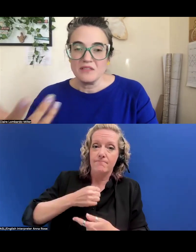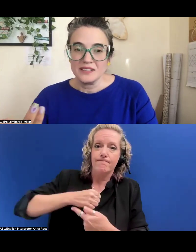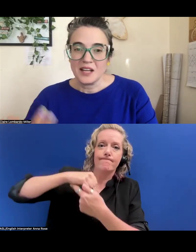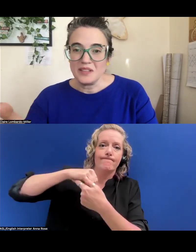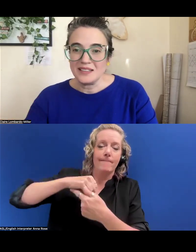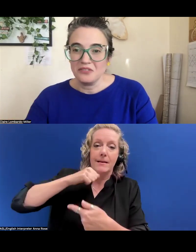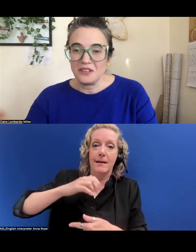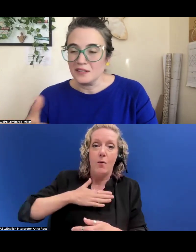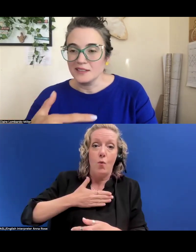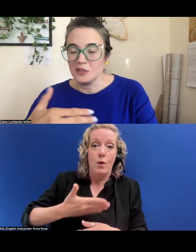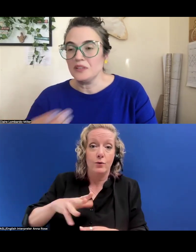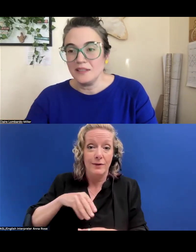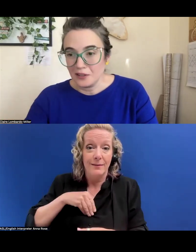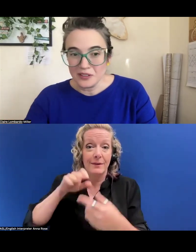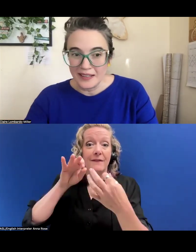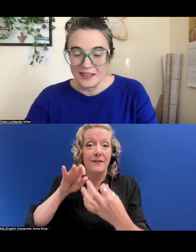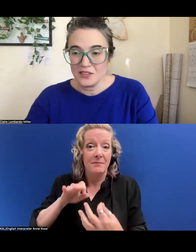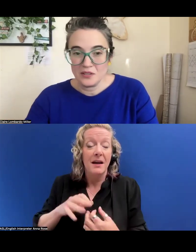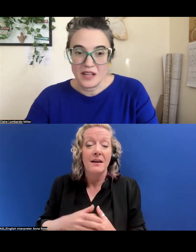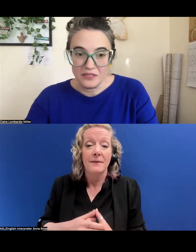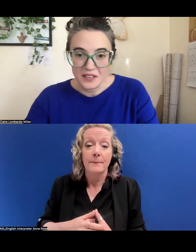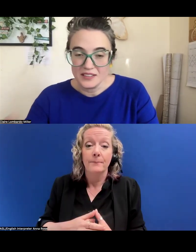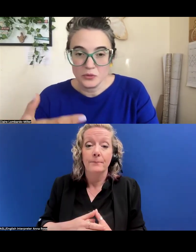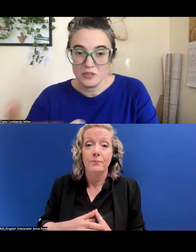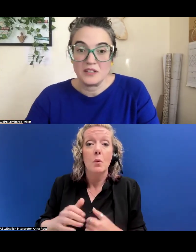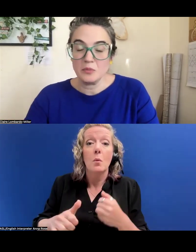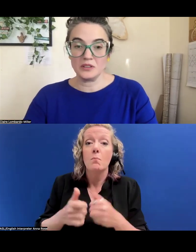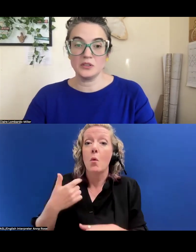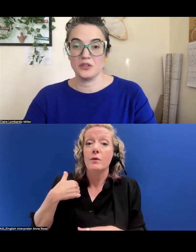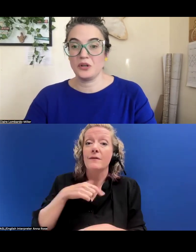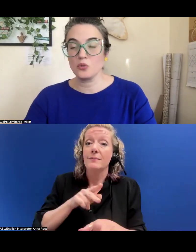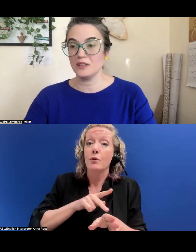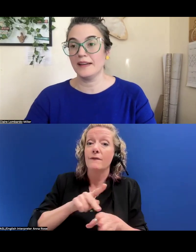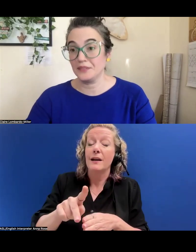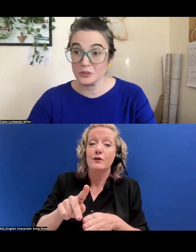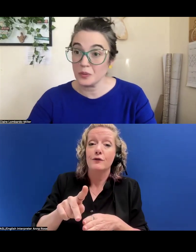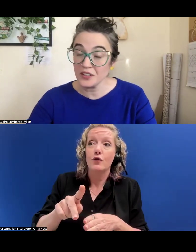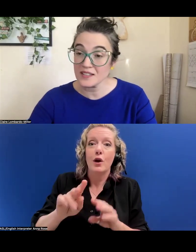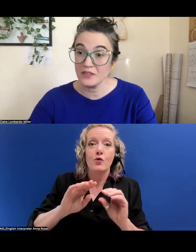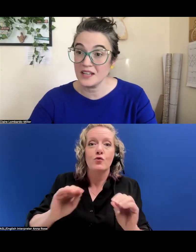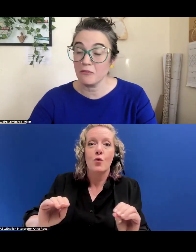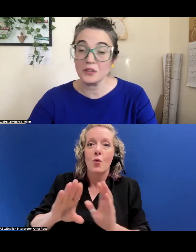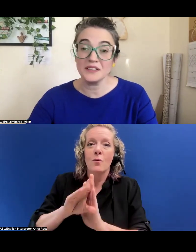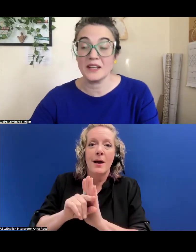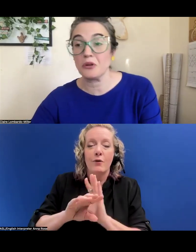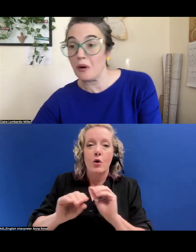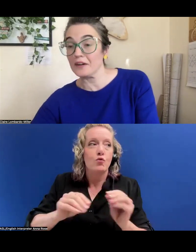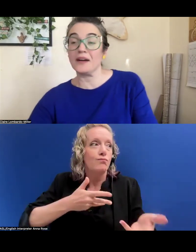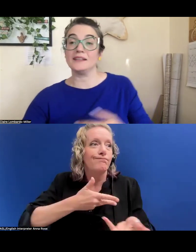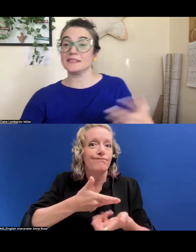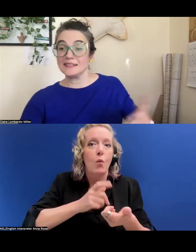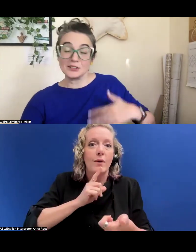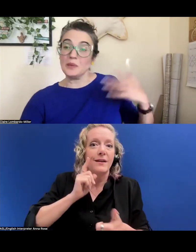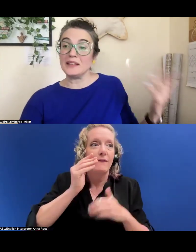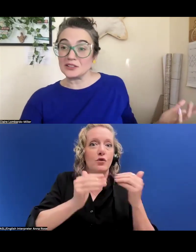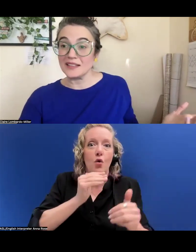Most of us come into the field completely unrelated to deaf adults with minimal or no real life experience in the deaf world. And then we walk